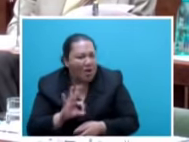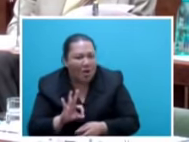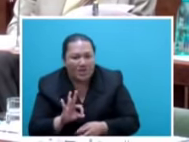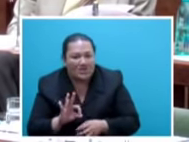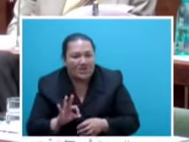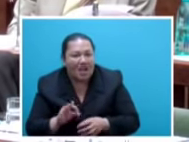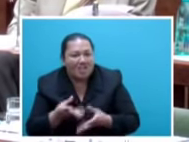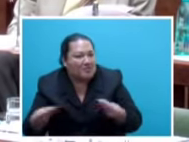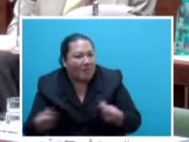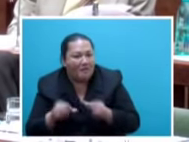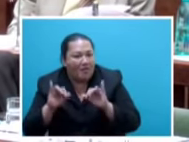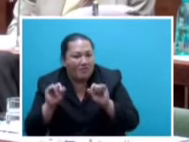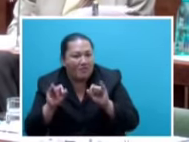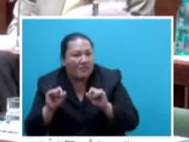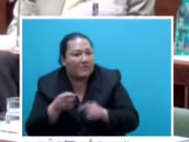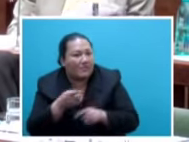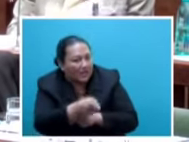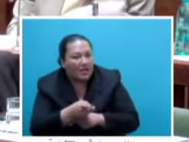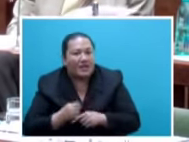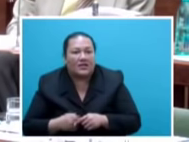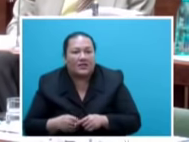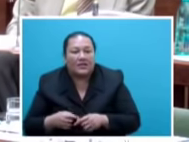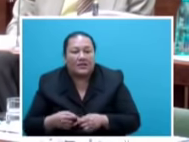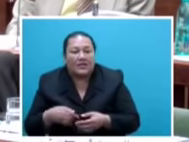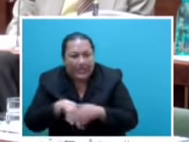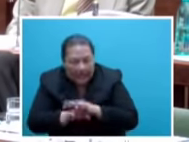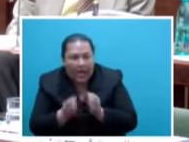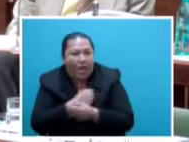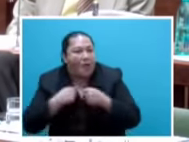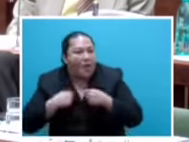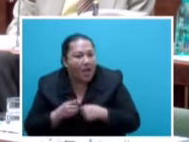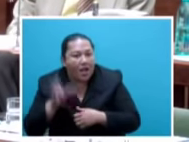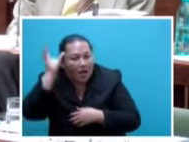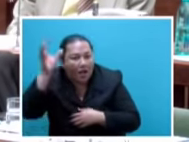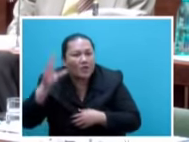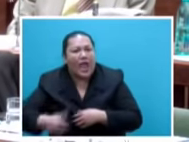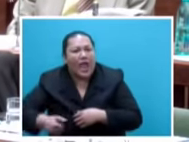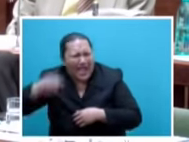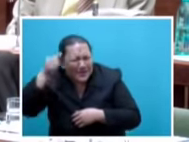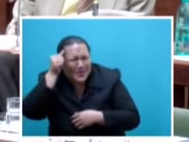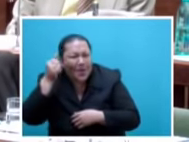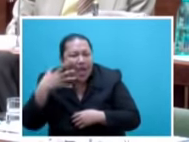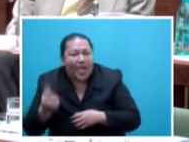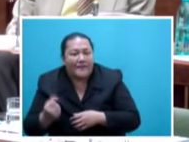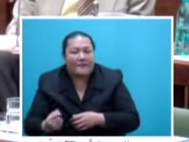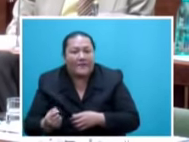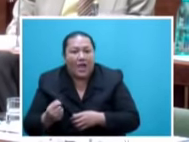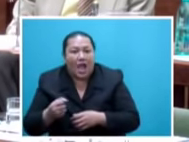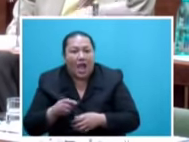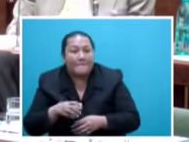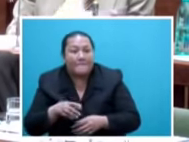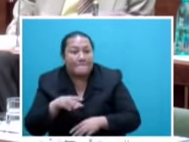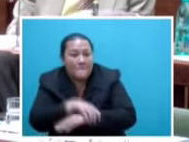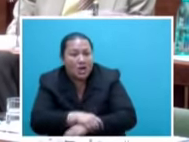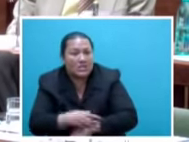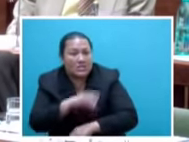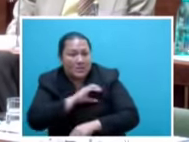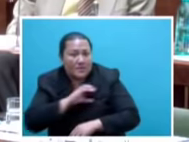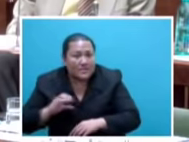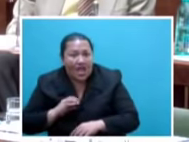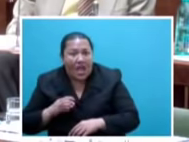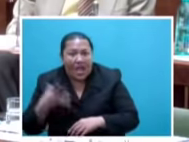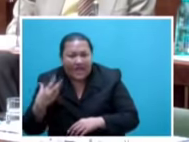concerned about the increasing lawlessness in our country, I am appalled that the police commissioner sees the arming of the police force as a